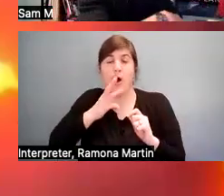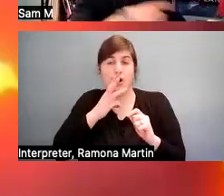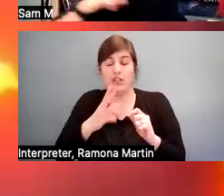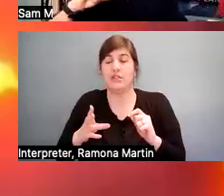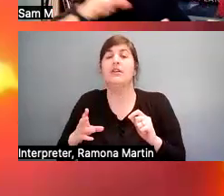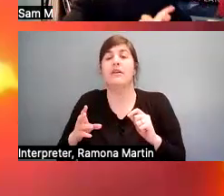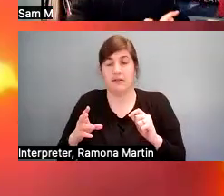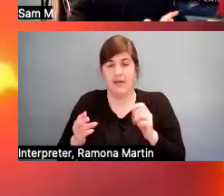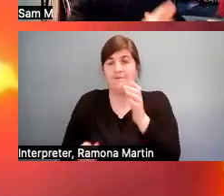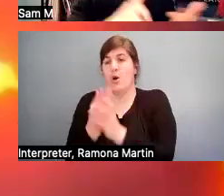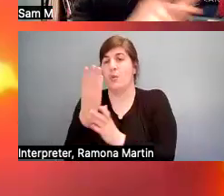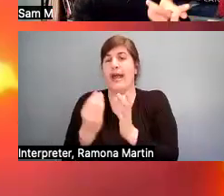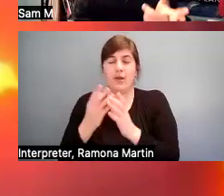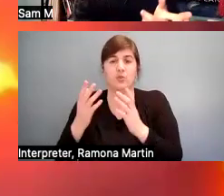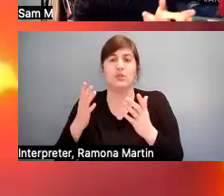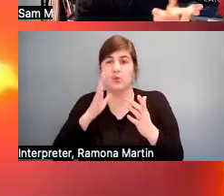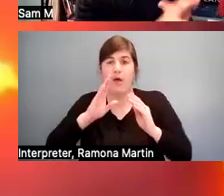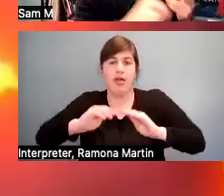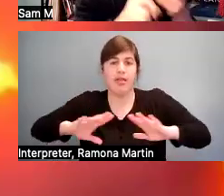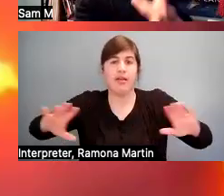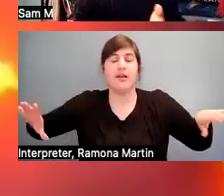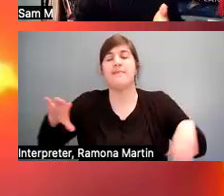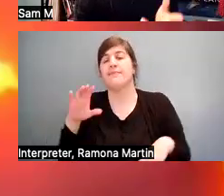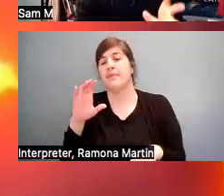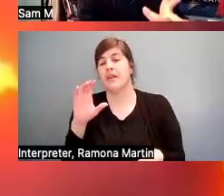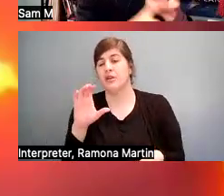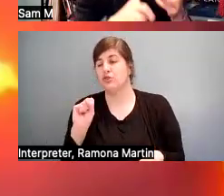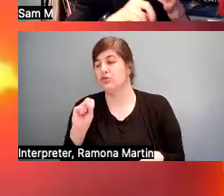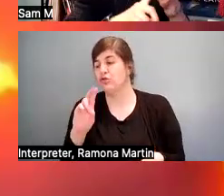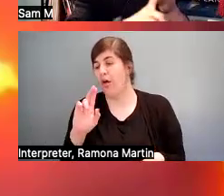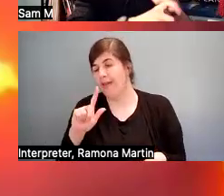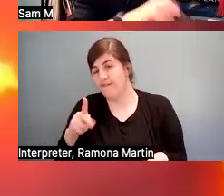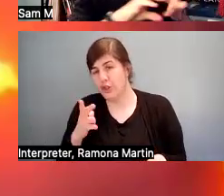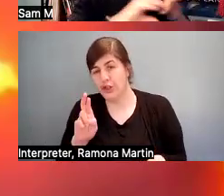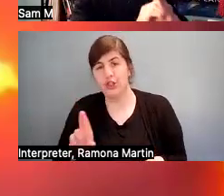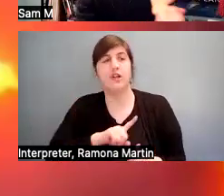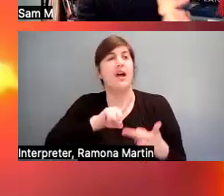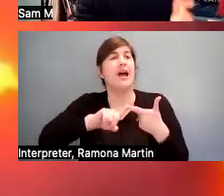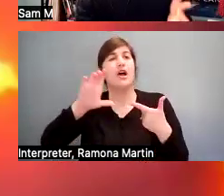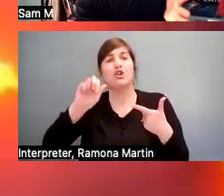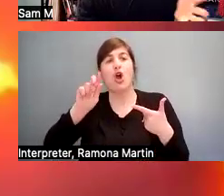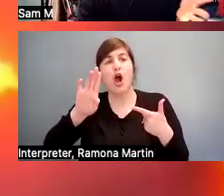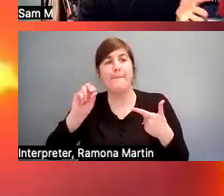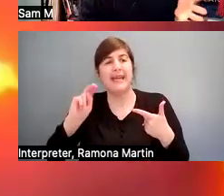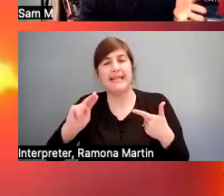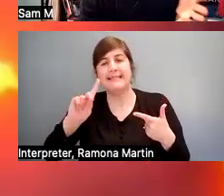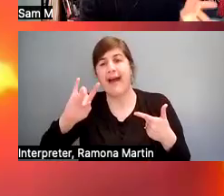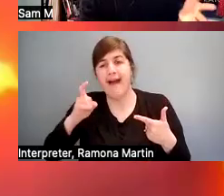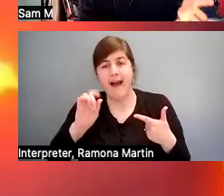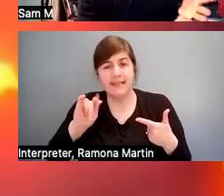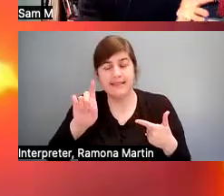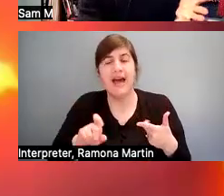pump out sulfur, carbon dioxide, chlorine, fluorine, a whole range of metals as well.